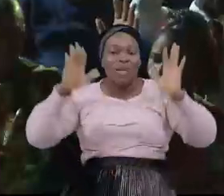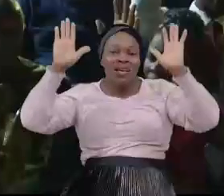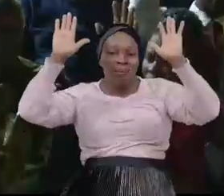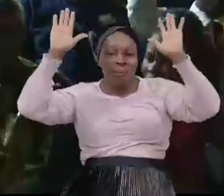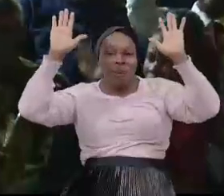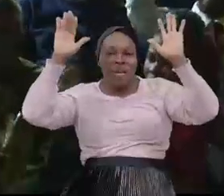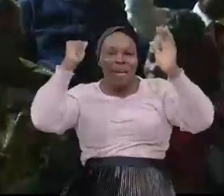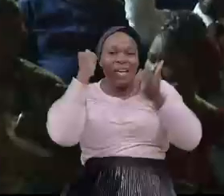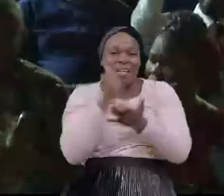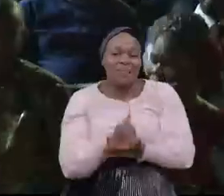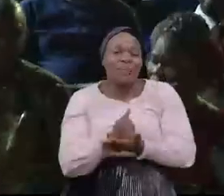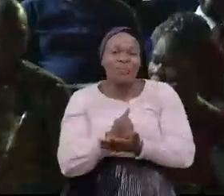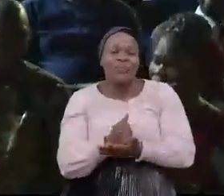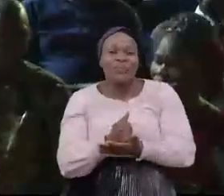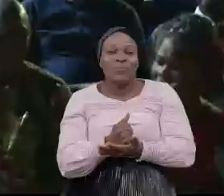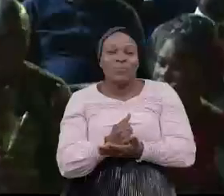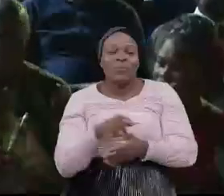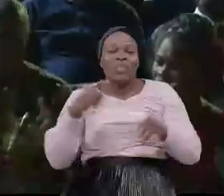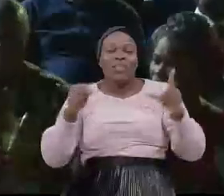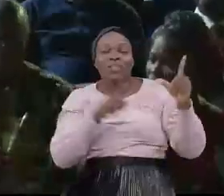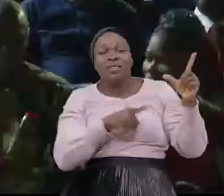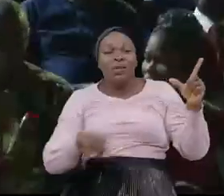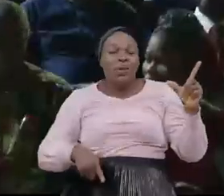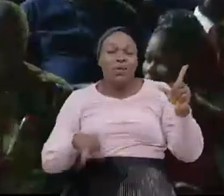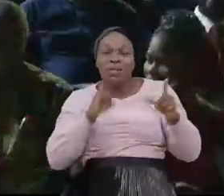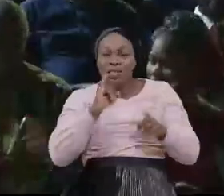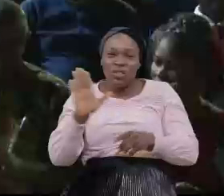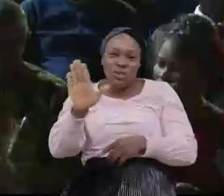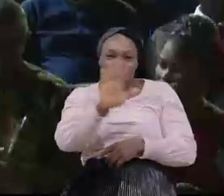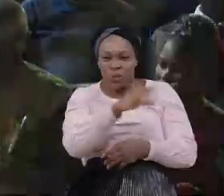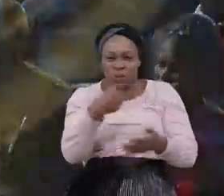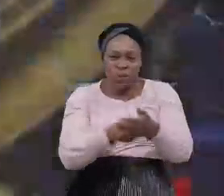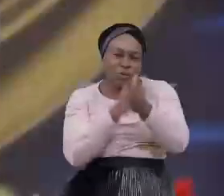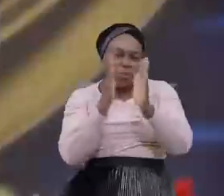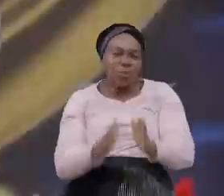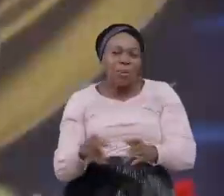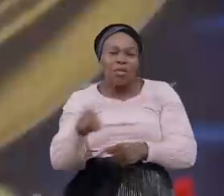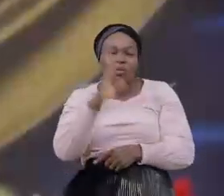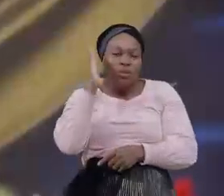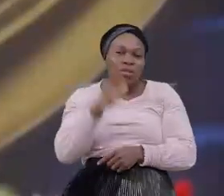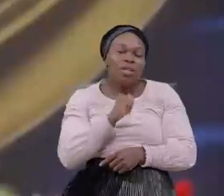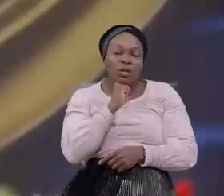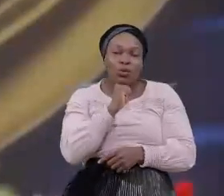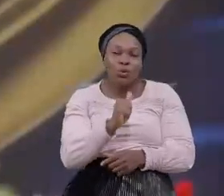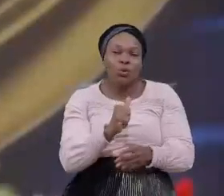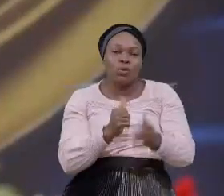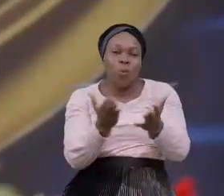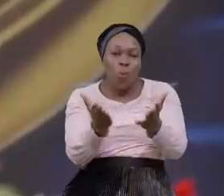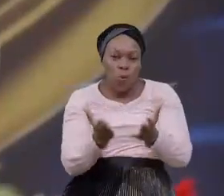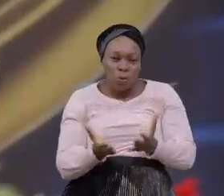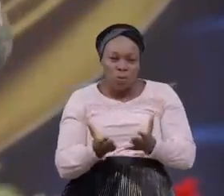The Lord is your shepherd, you will not want. He makes the path before